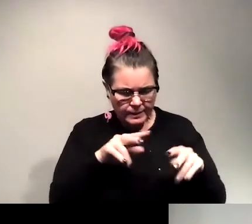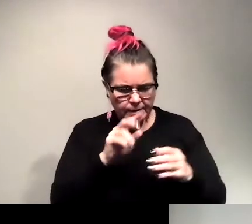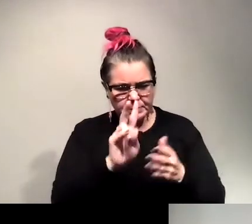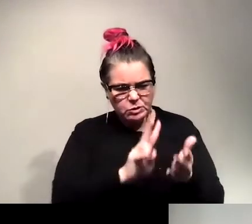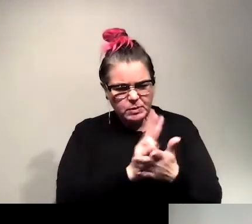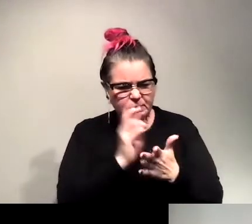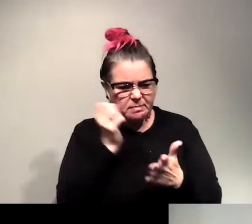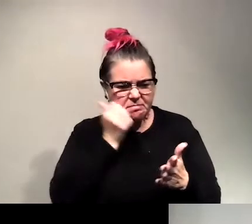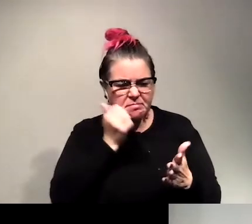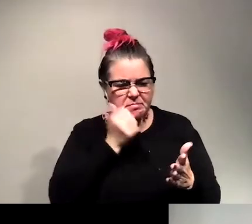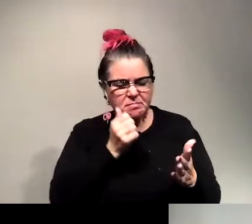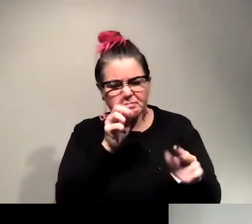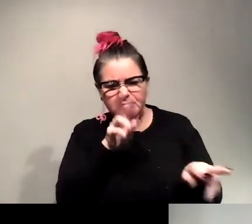day.